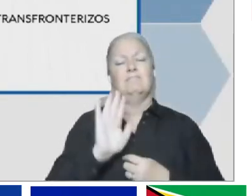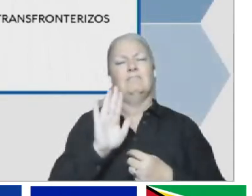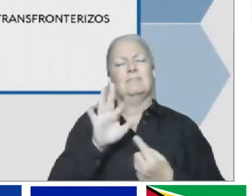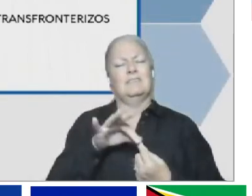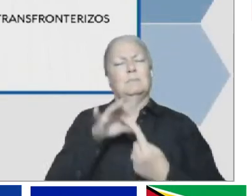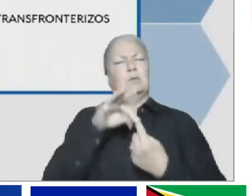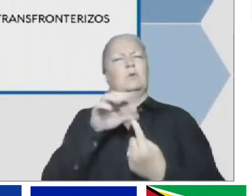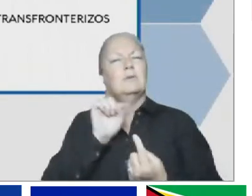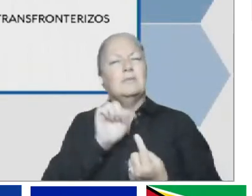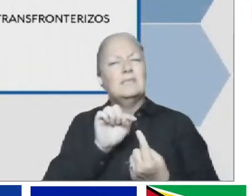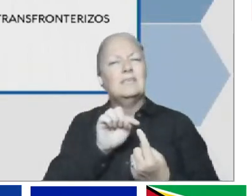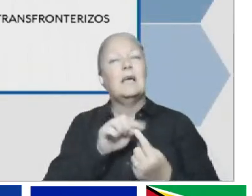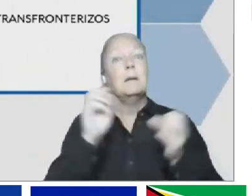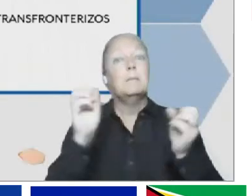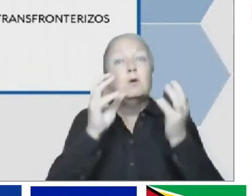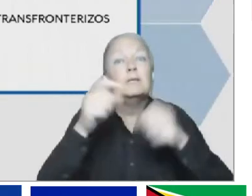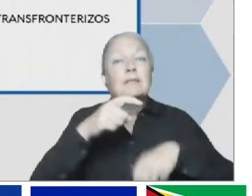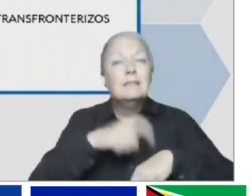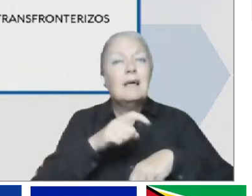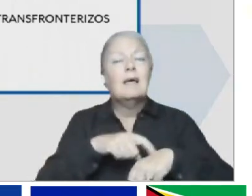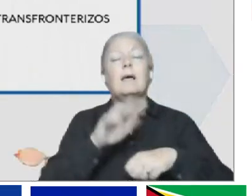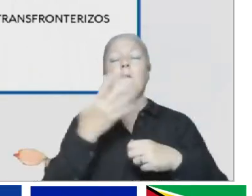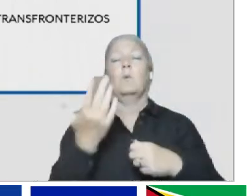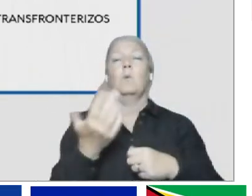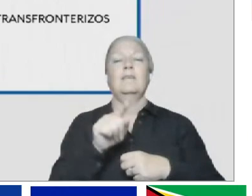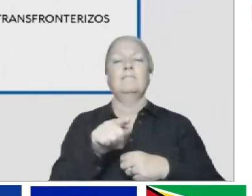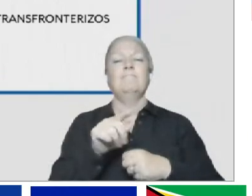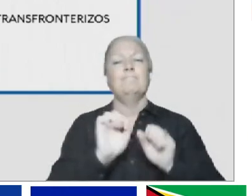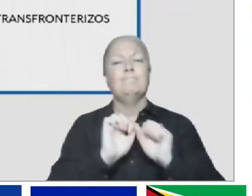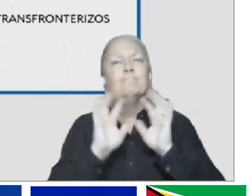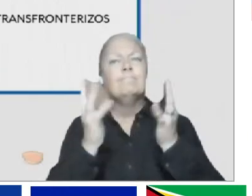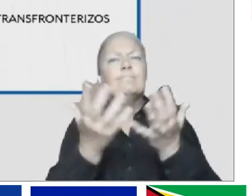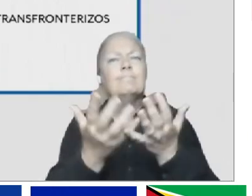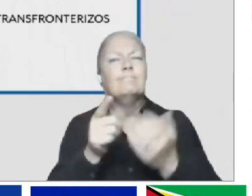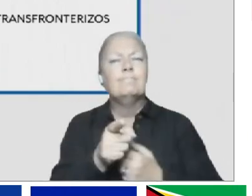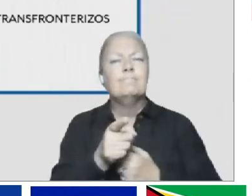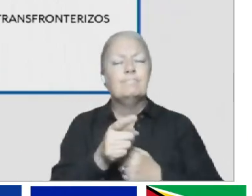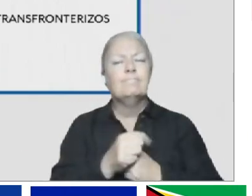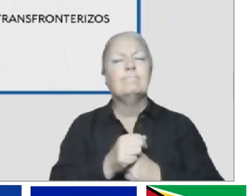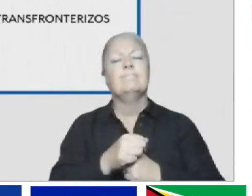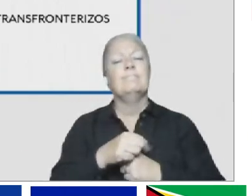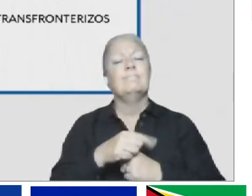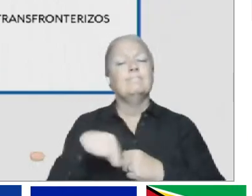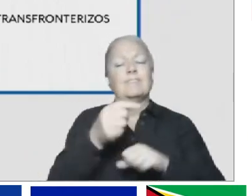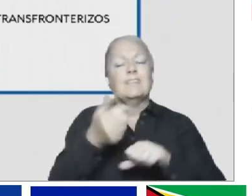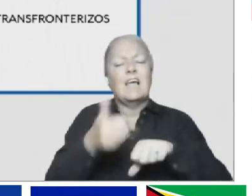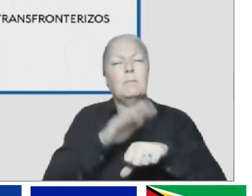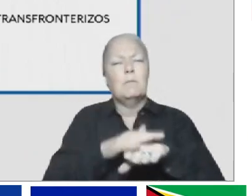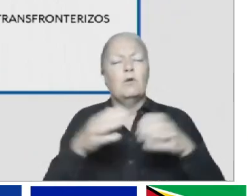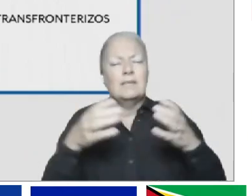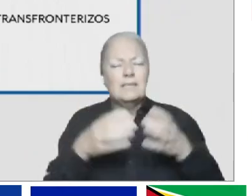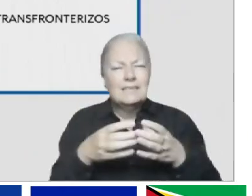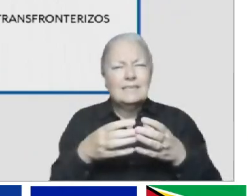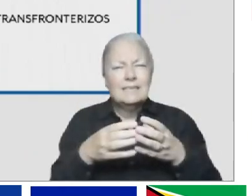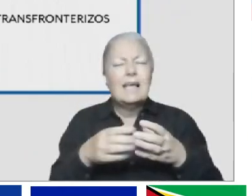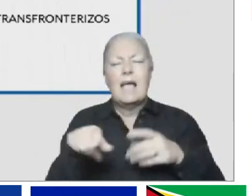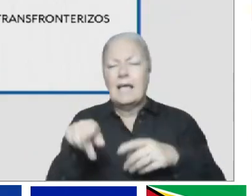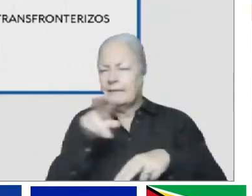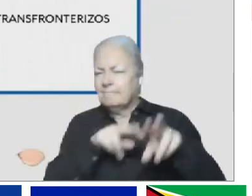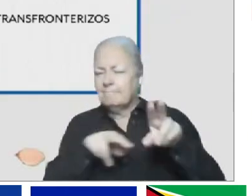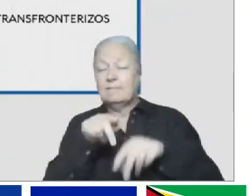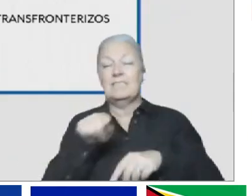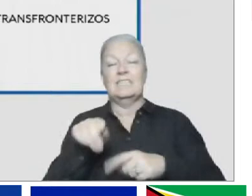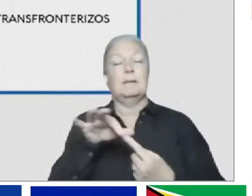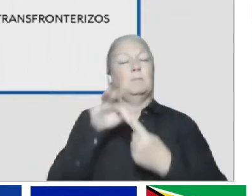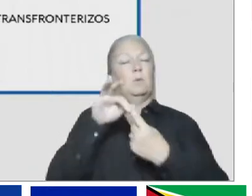pandemic. Our expert group from different topics has been key to face the situation. In turn, over 50 experts